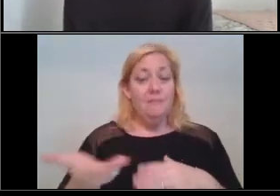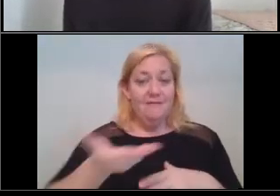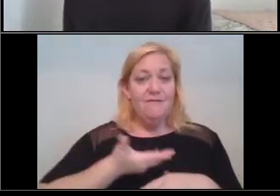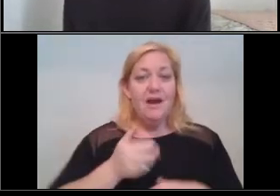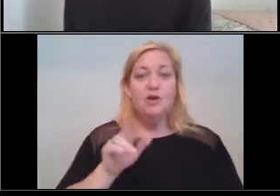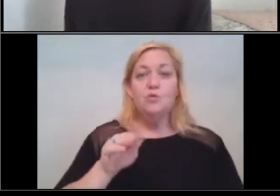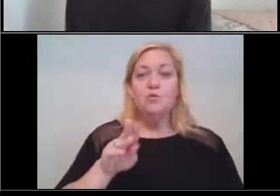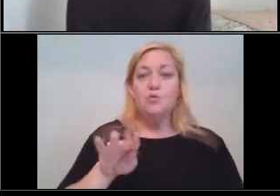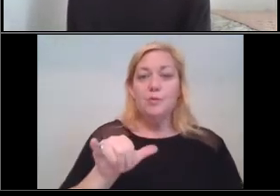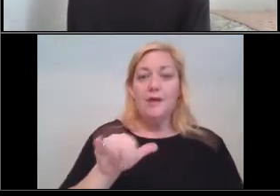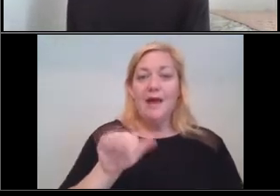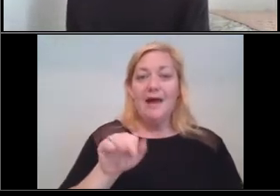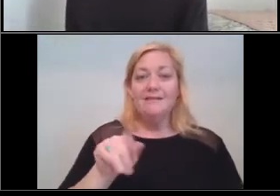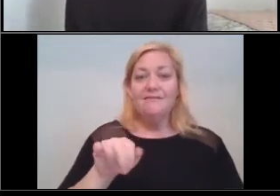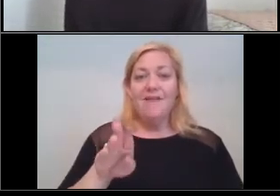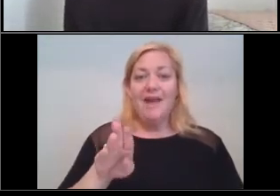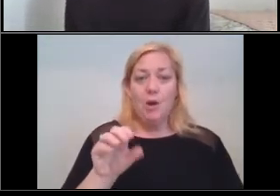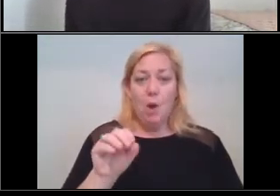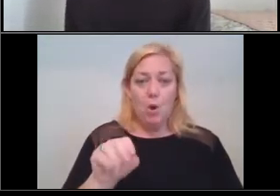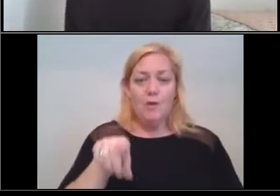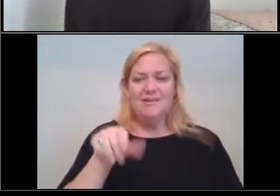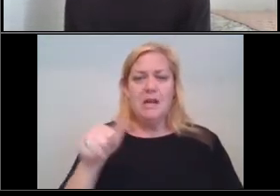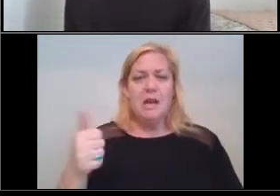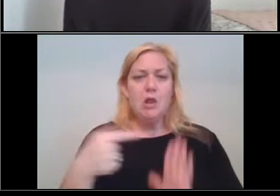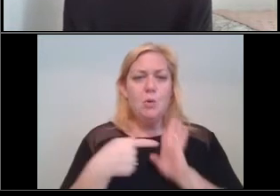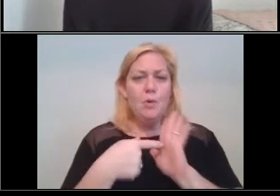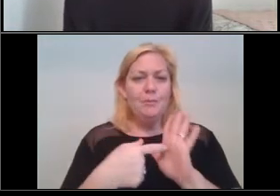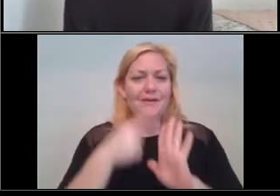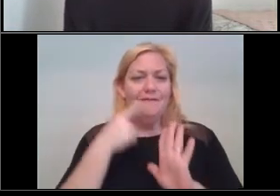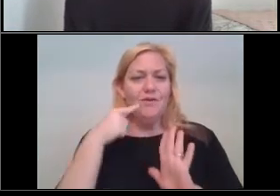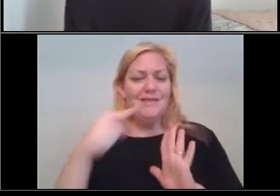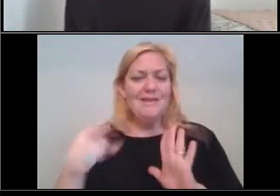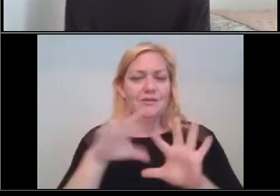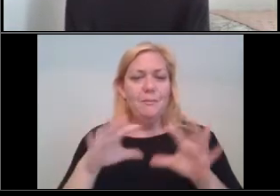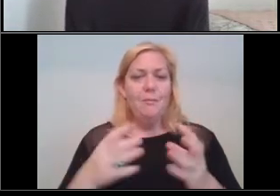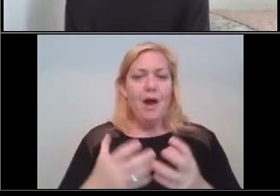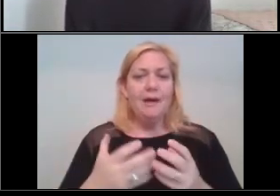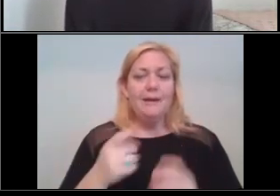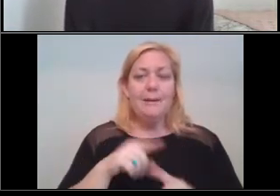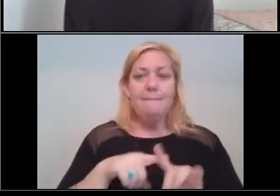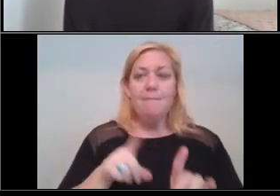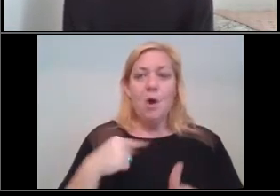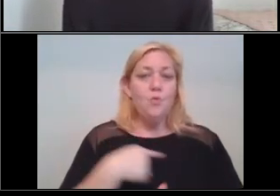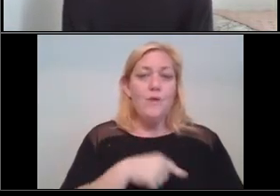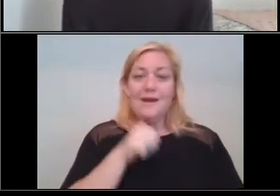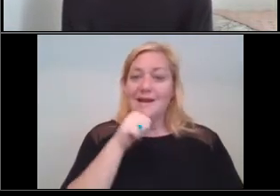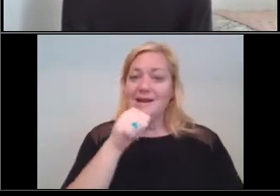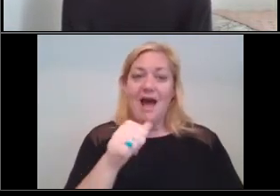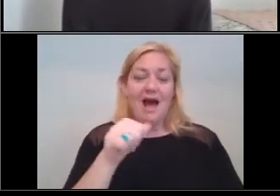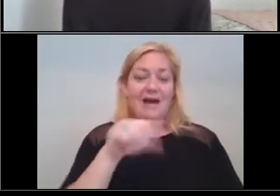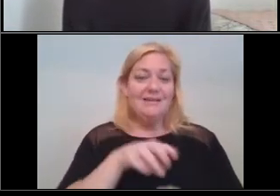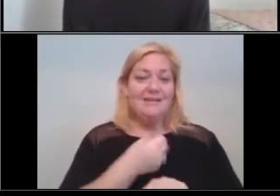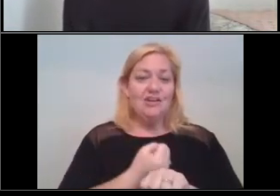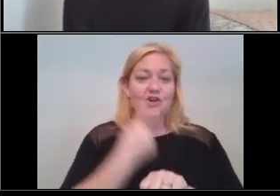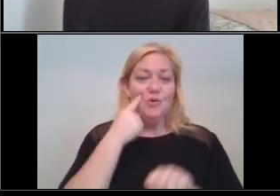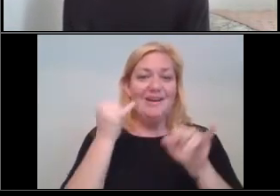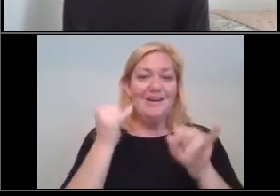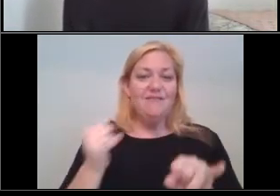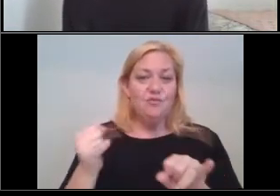affordable housing representative for this body. But we did not secure an